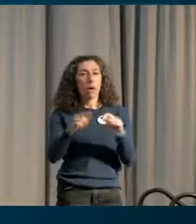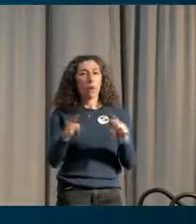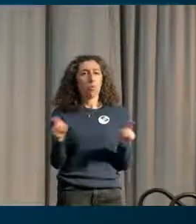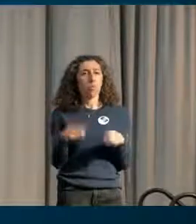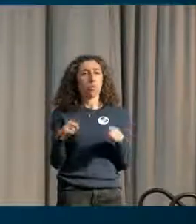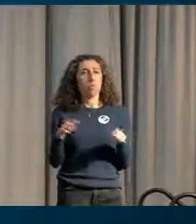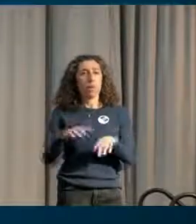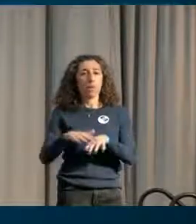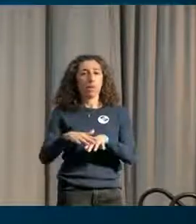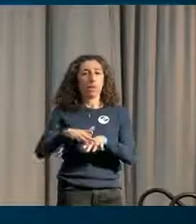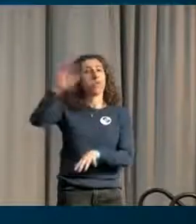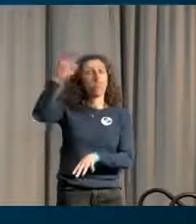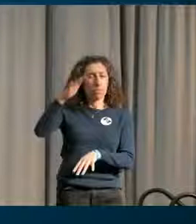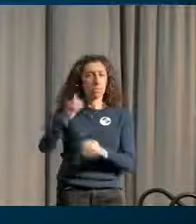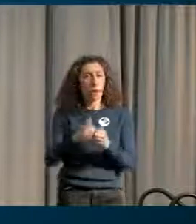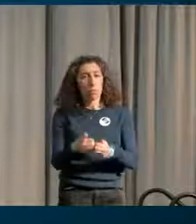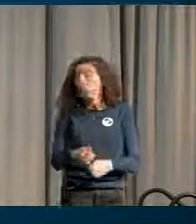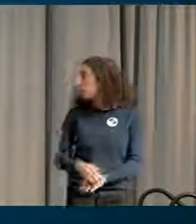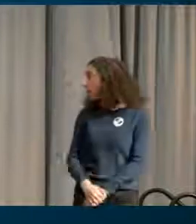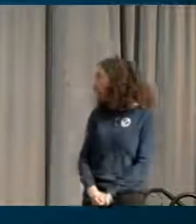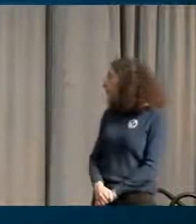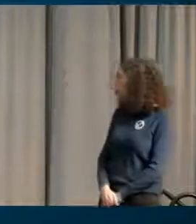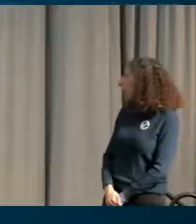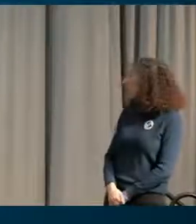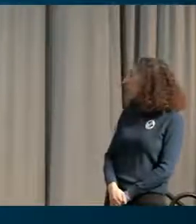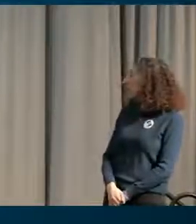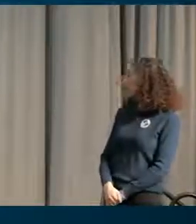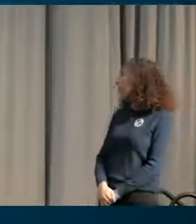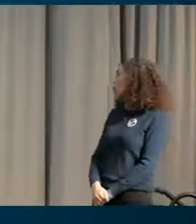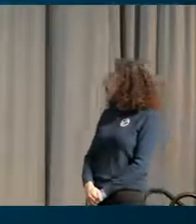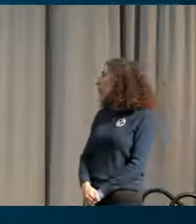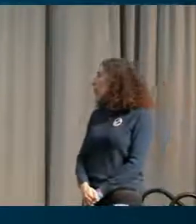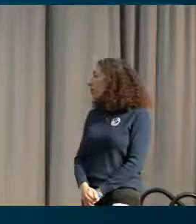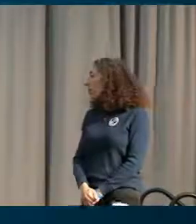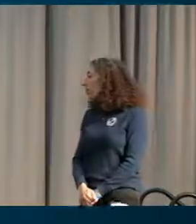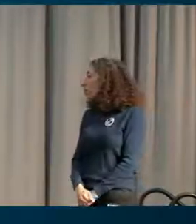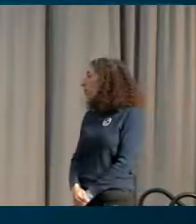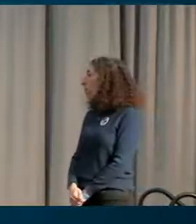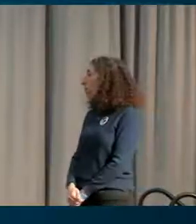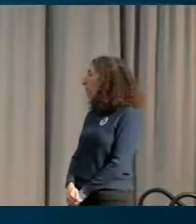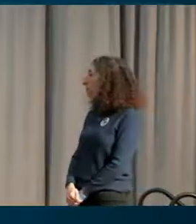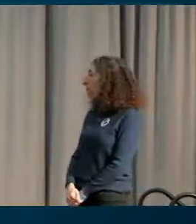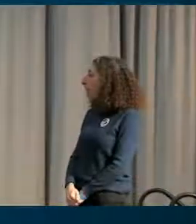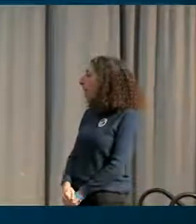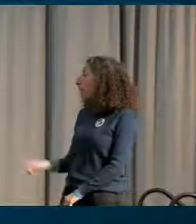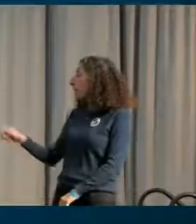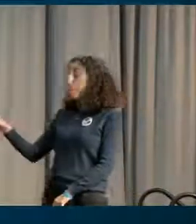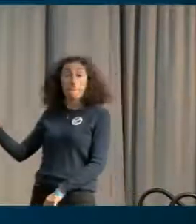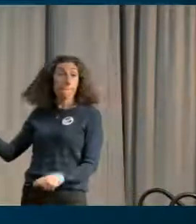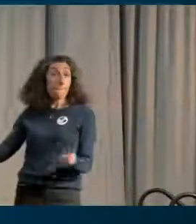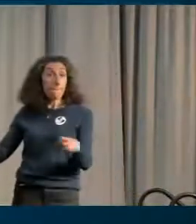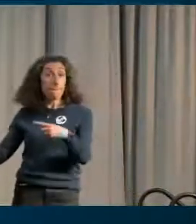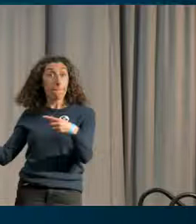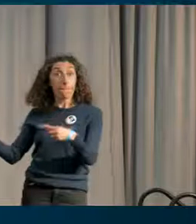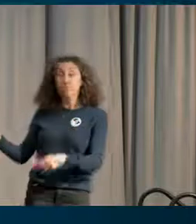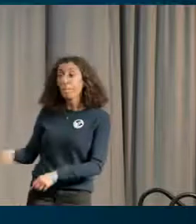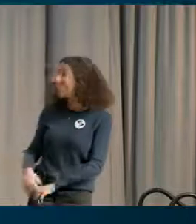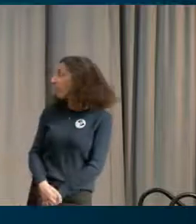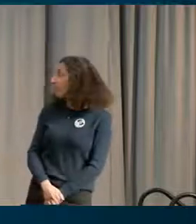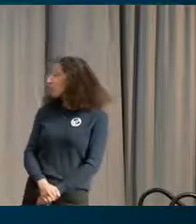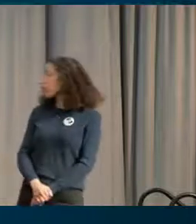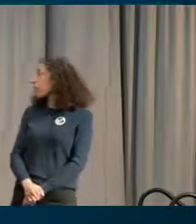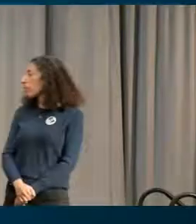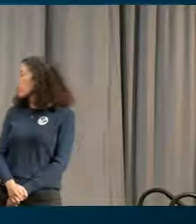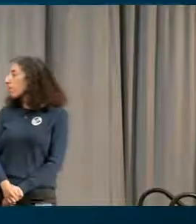flies. It's because over here, I have a bell jar. And what's interesting about this